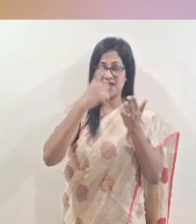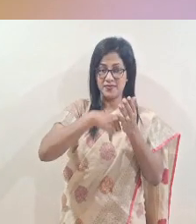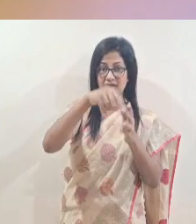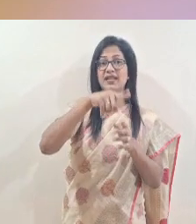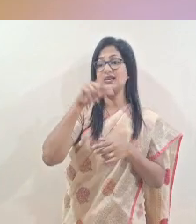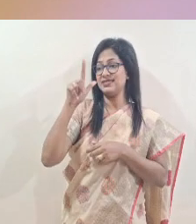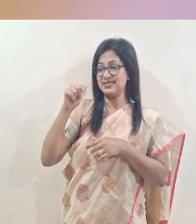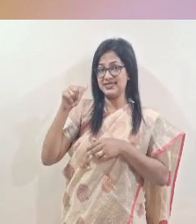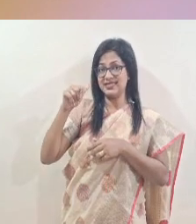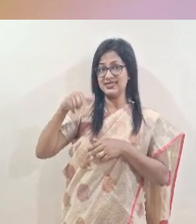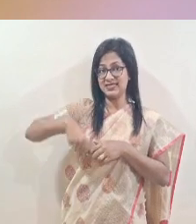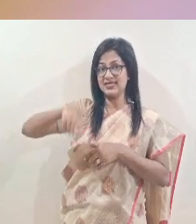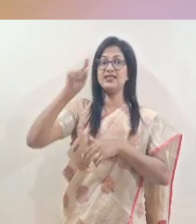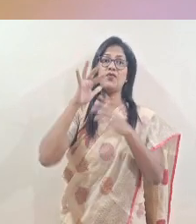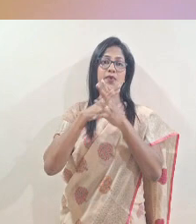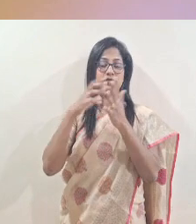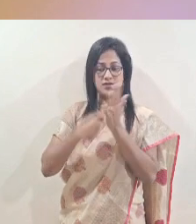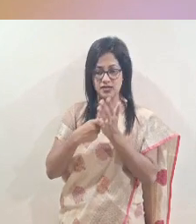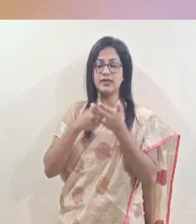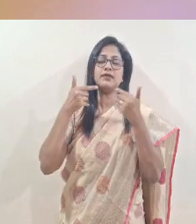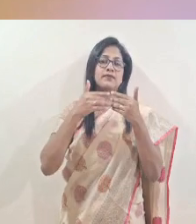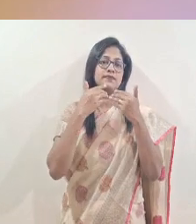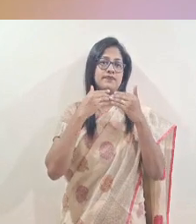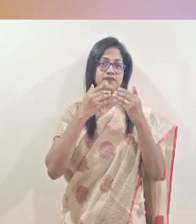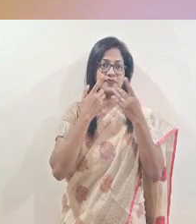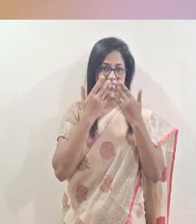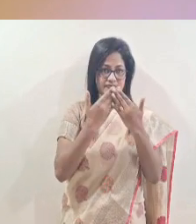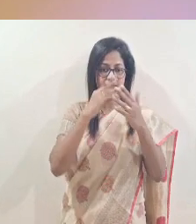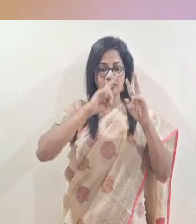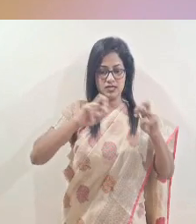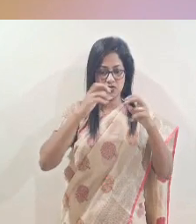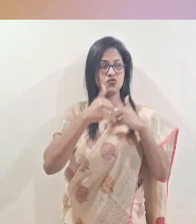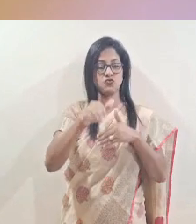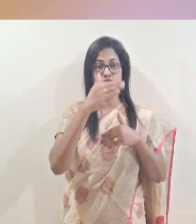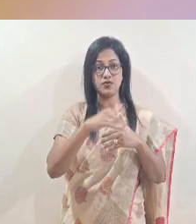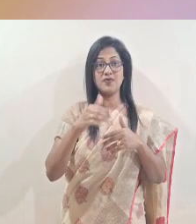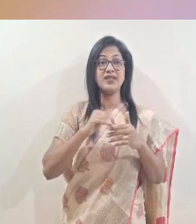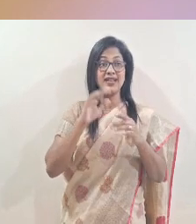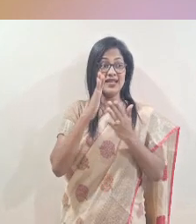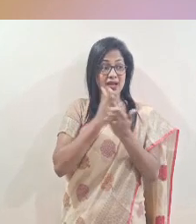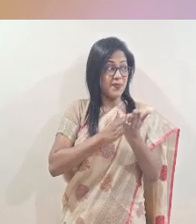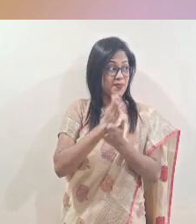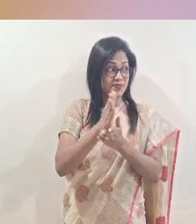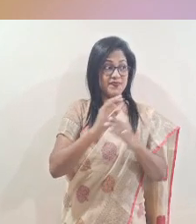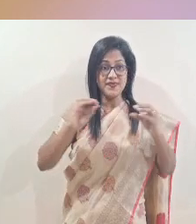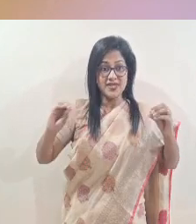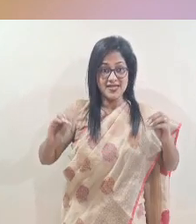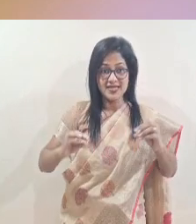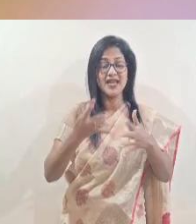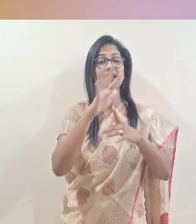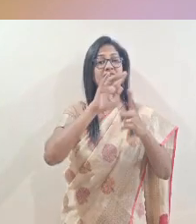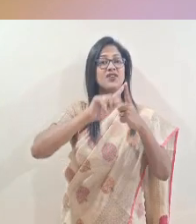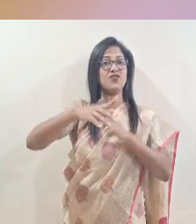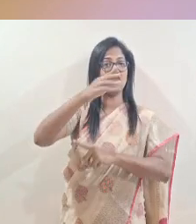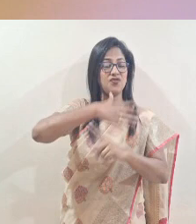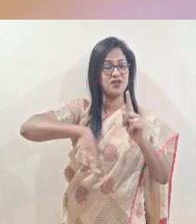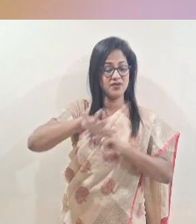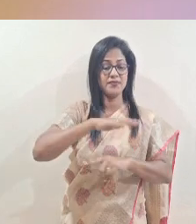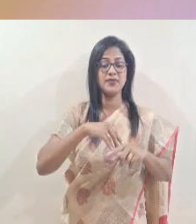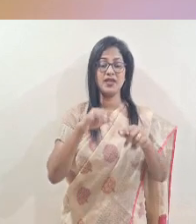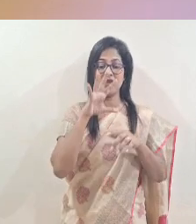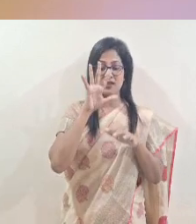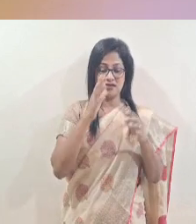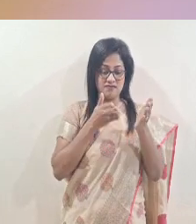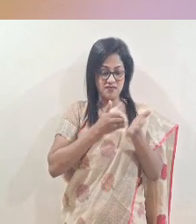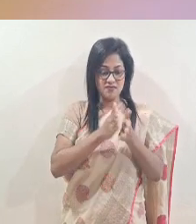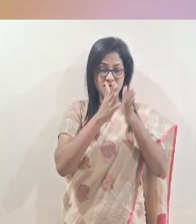line. It's still an ongoing study. And our methodology began with a preliminary reconnaissance survey where we covered 5 key stations